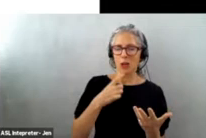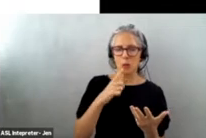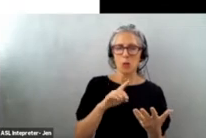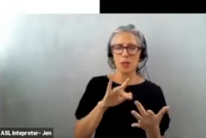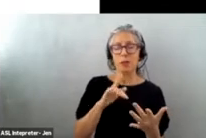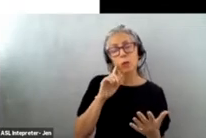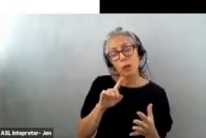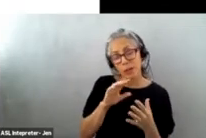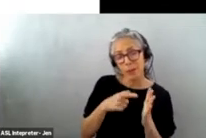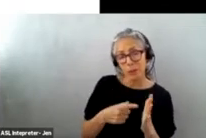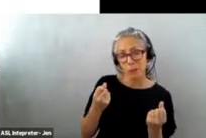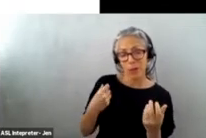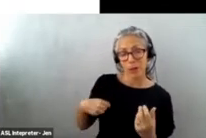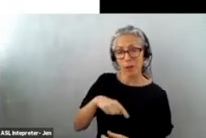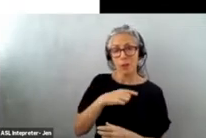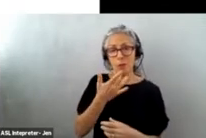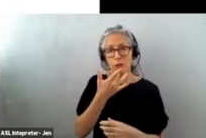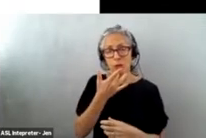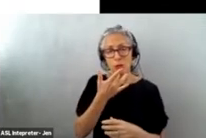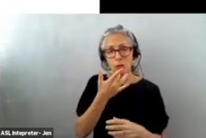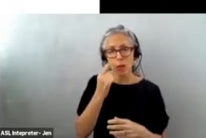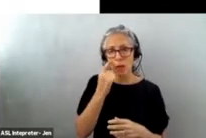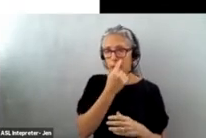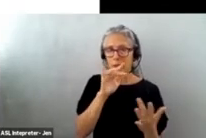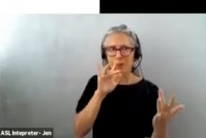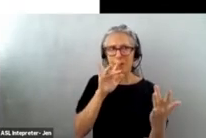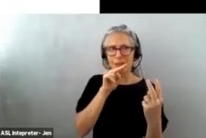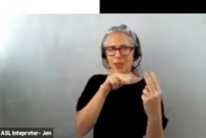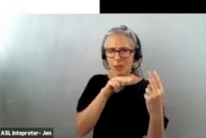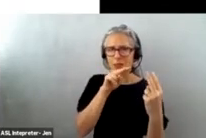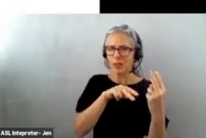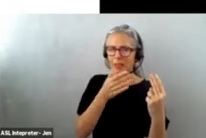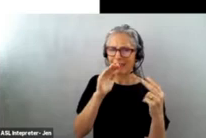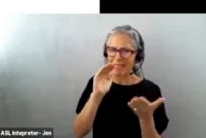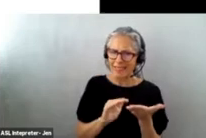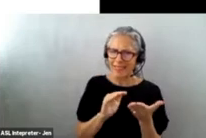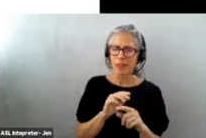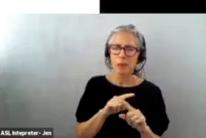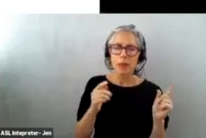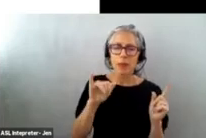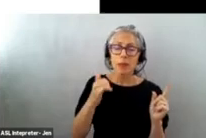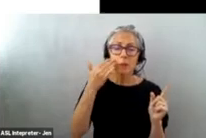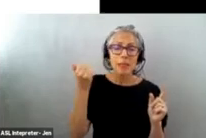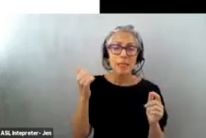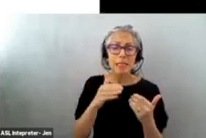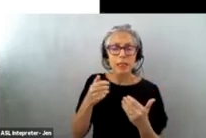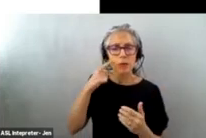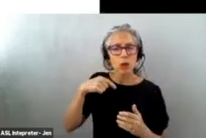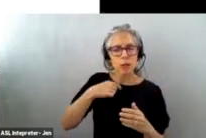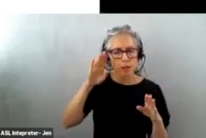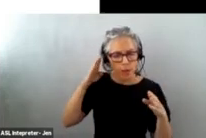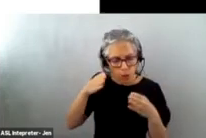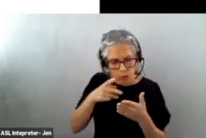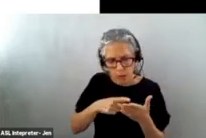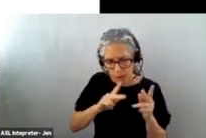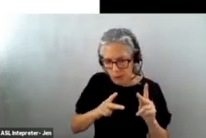example, many of us prefer to make less eye contact, but that is often because it's easier for us to focus on what people